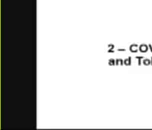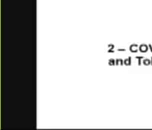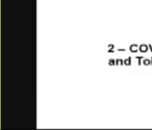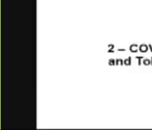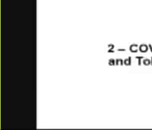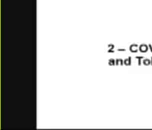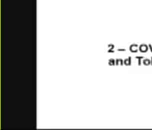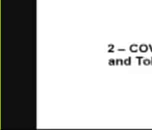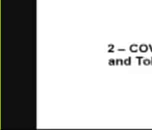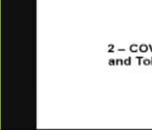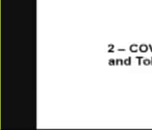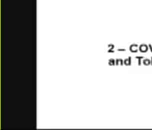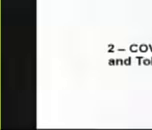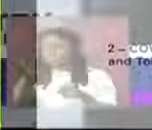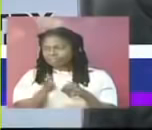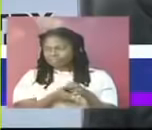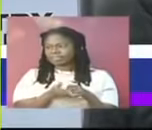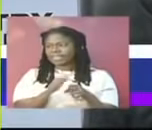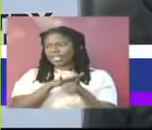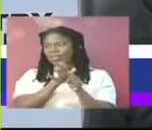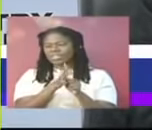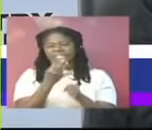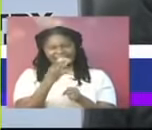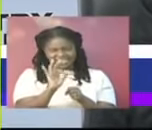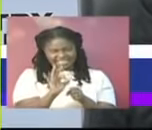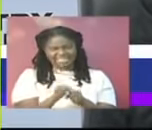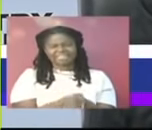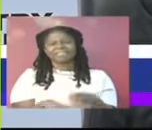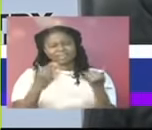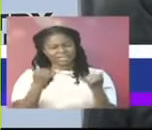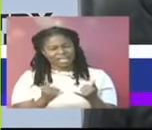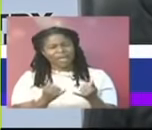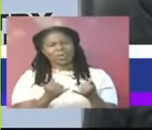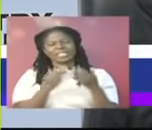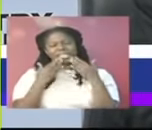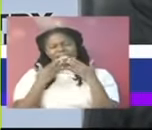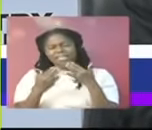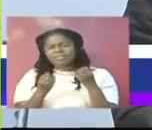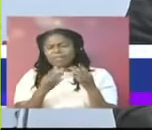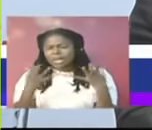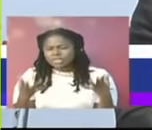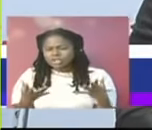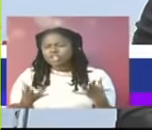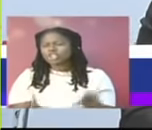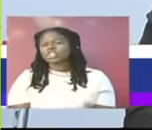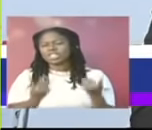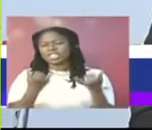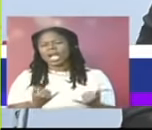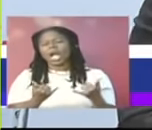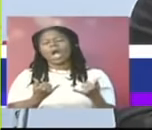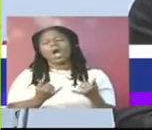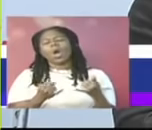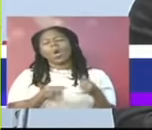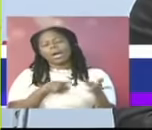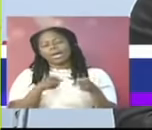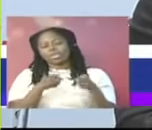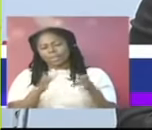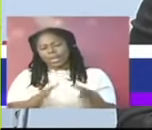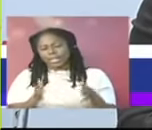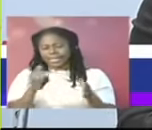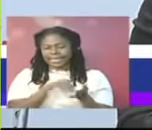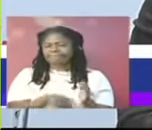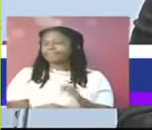health.gov.tt/COVID-19. With that, I say thank you very much, and I hand over to Mr. Alexander. Thank you. Thank you very much, Roshan. At